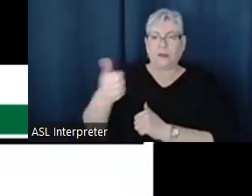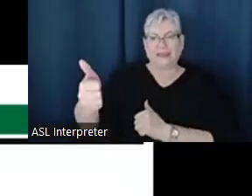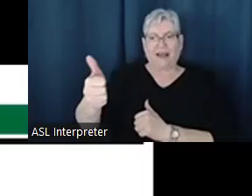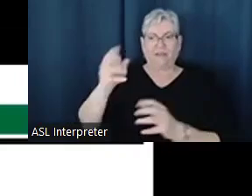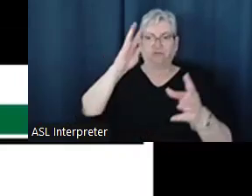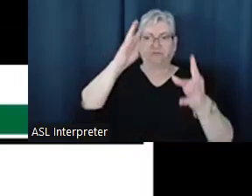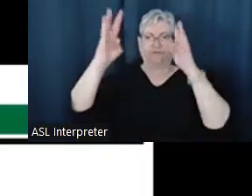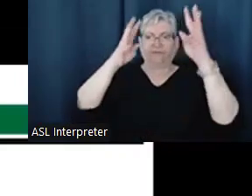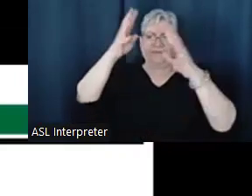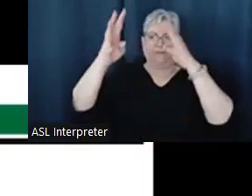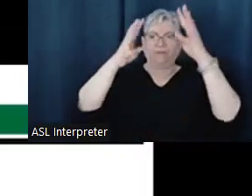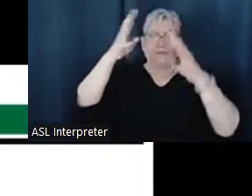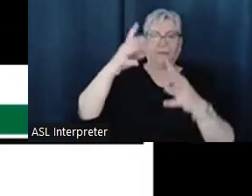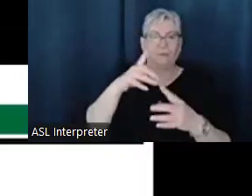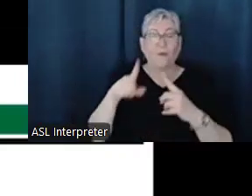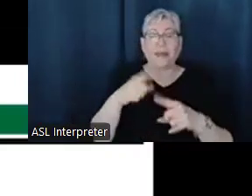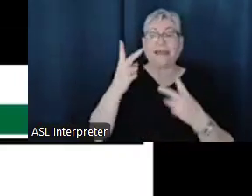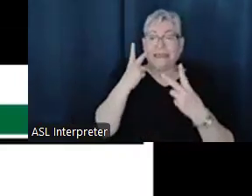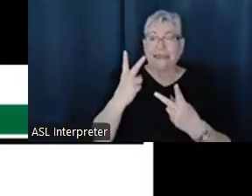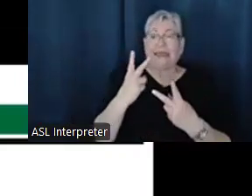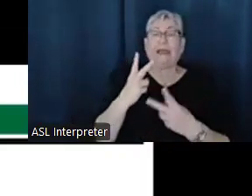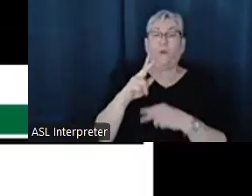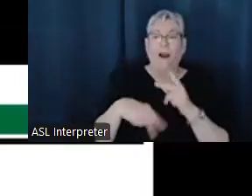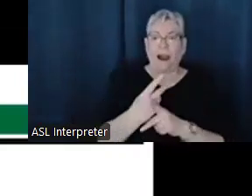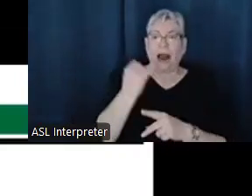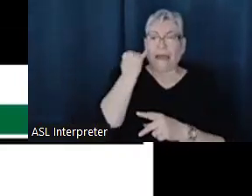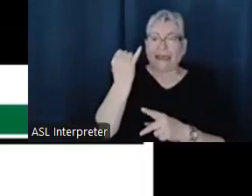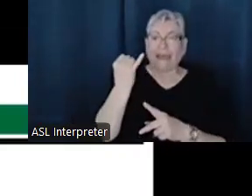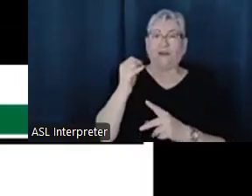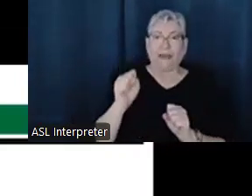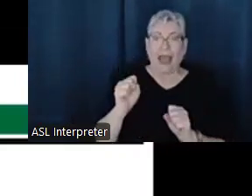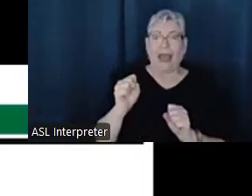they see what kind of ideas could potentially be brought to the table.